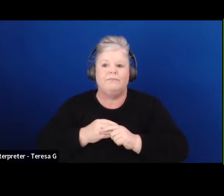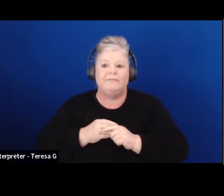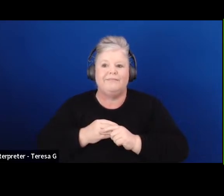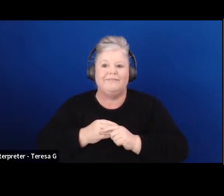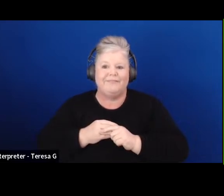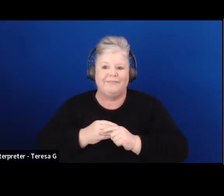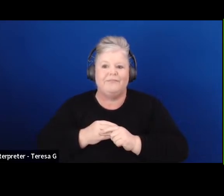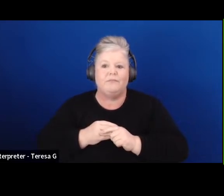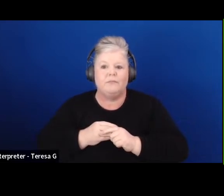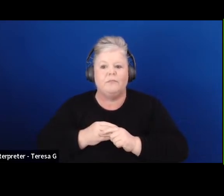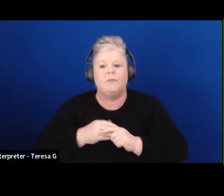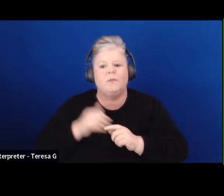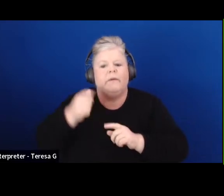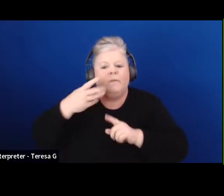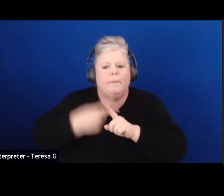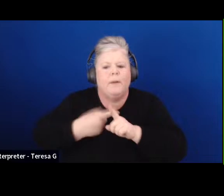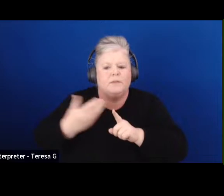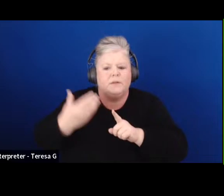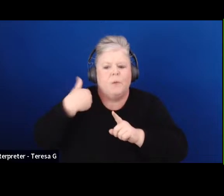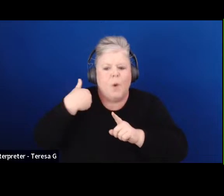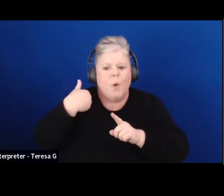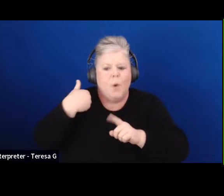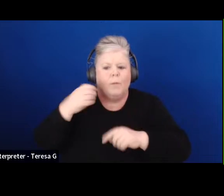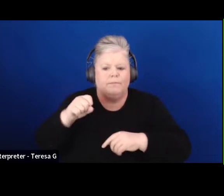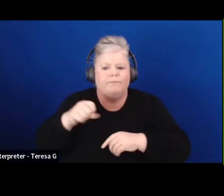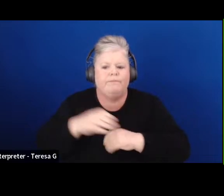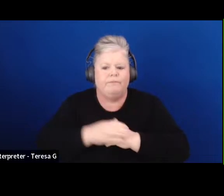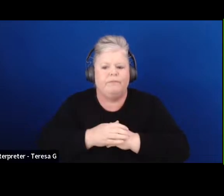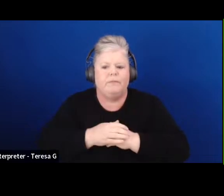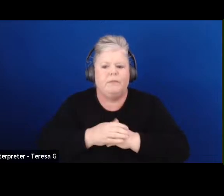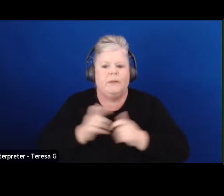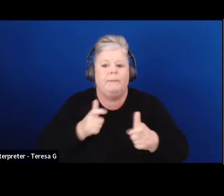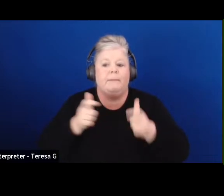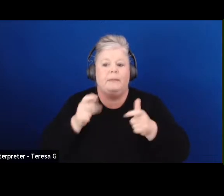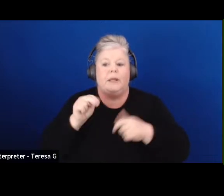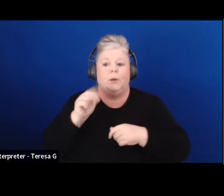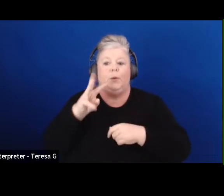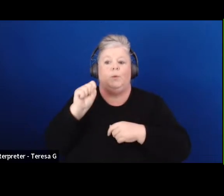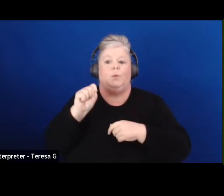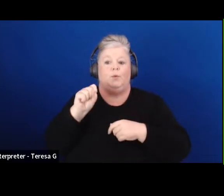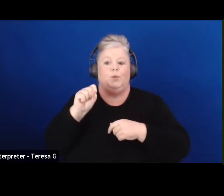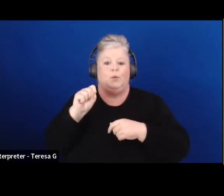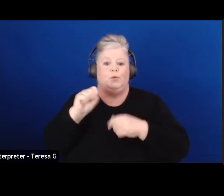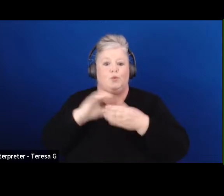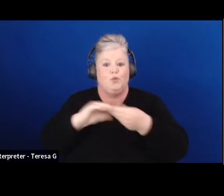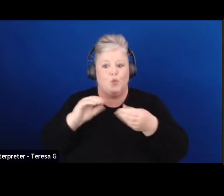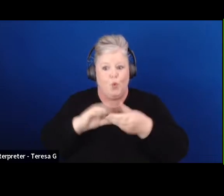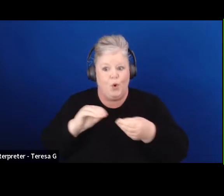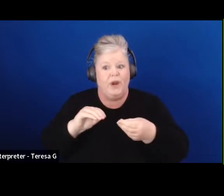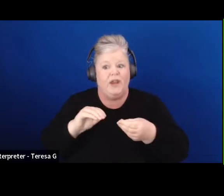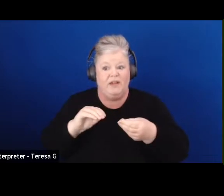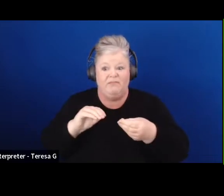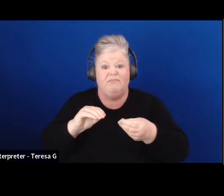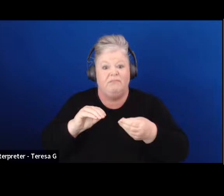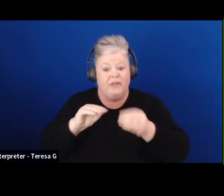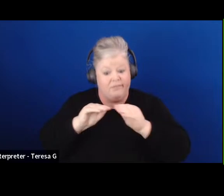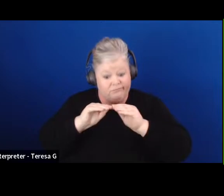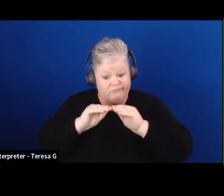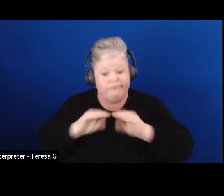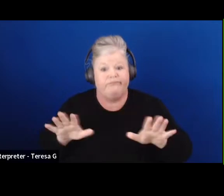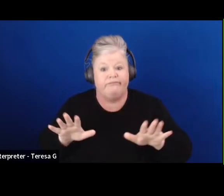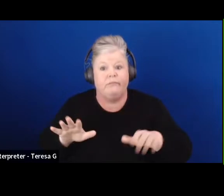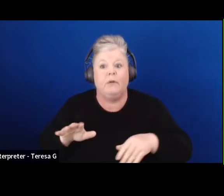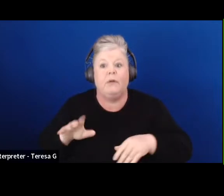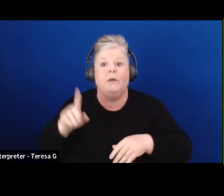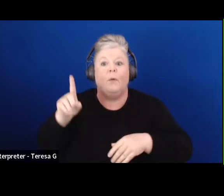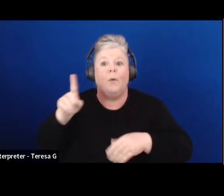I would say a couple months ago, there was a big news story that broke, and this investigator,